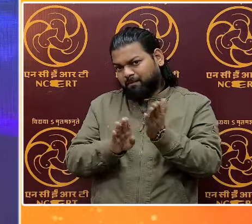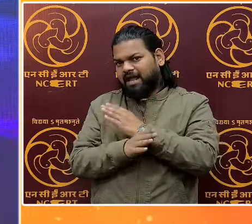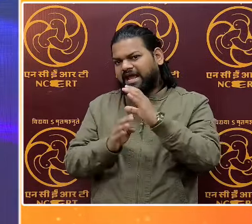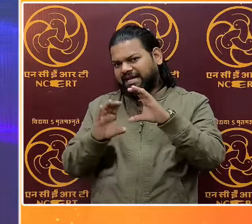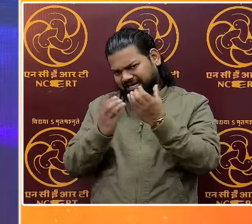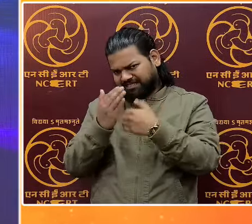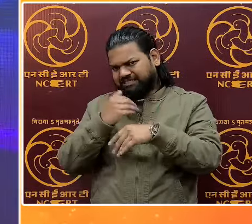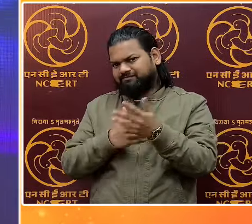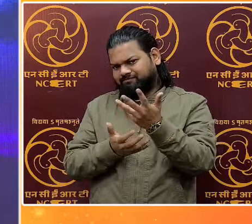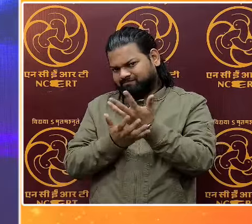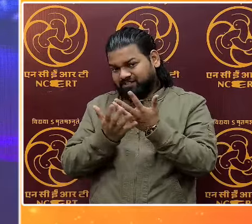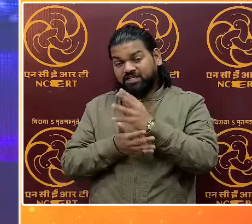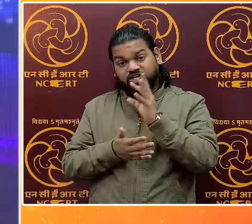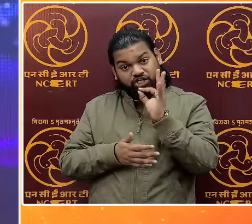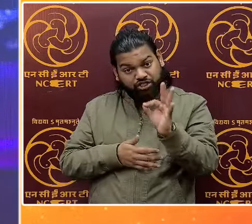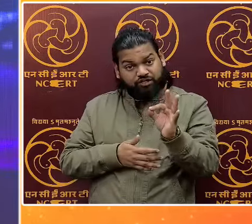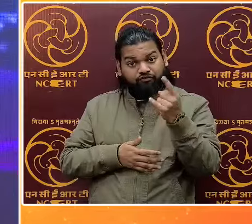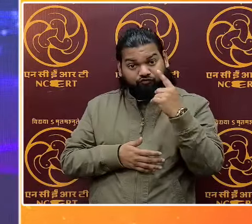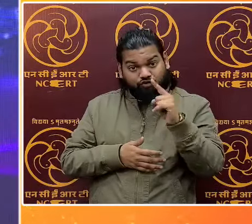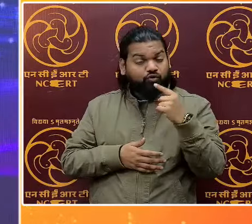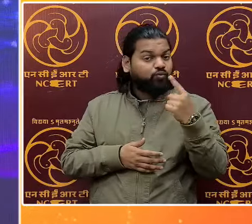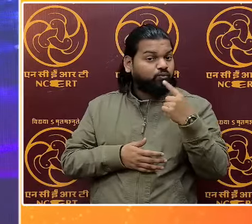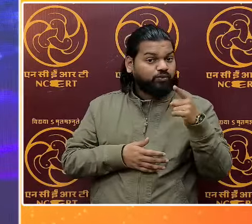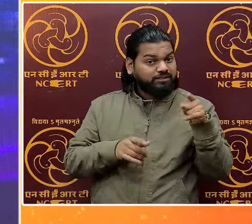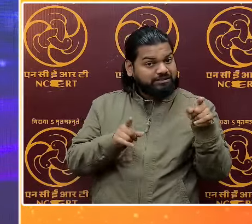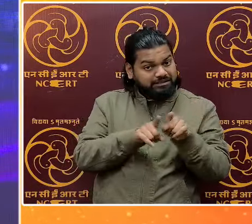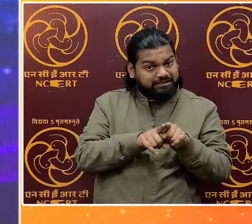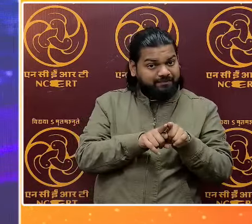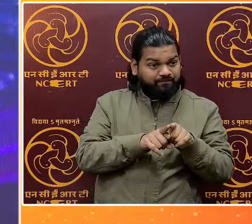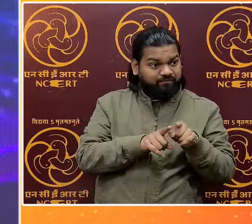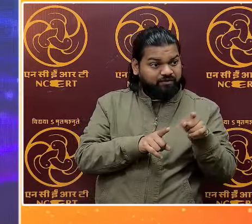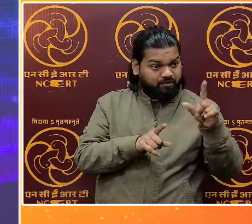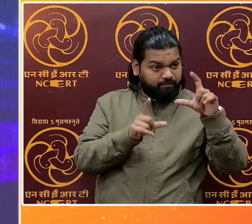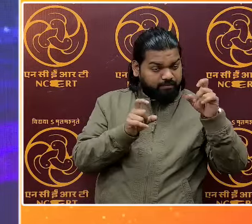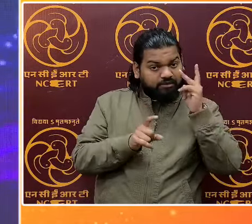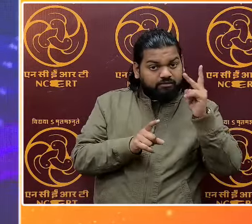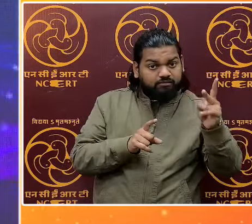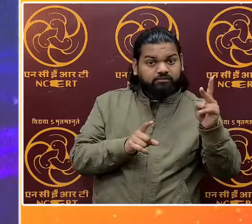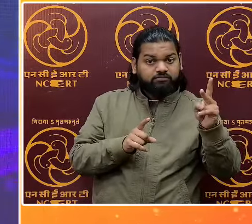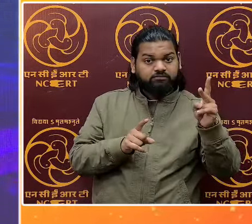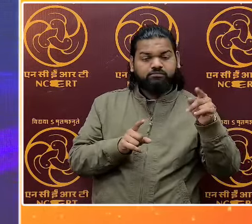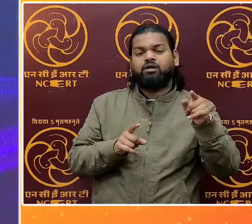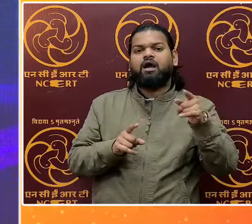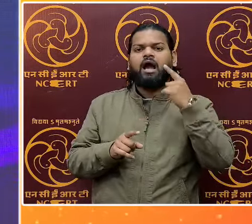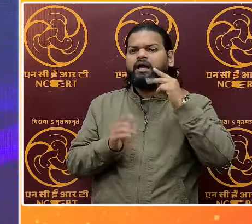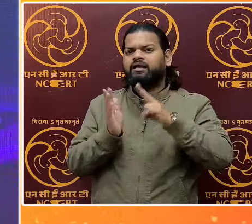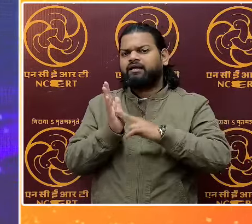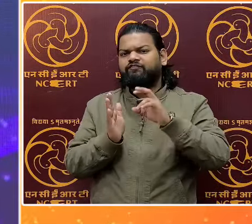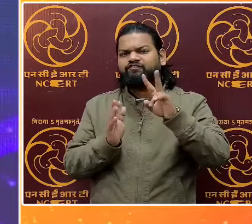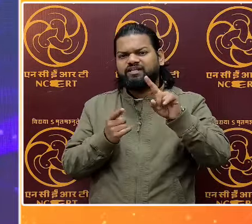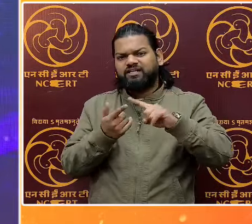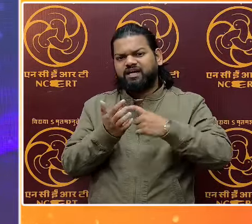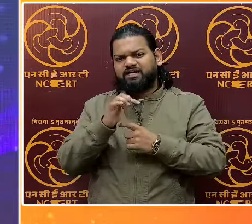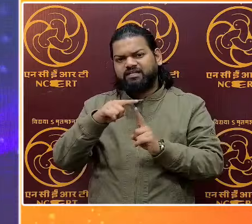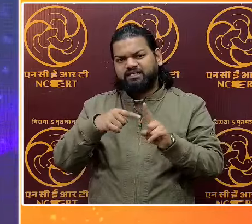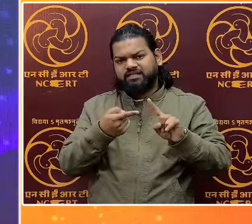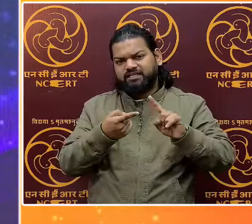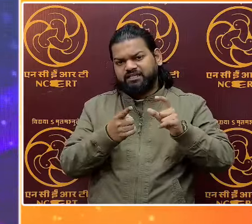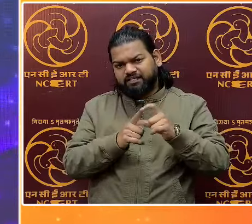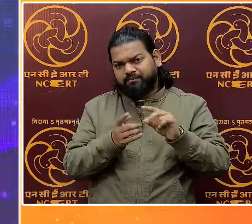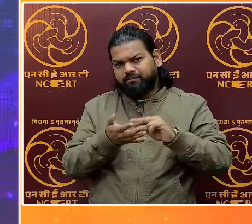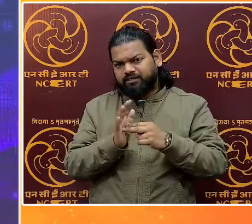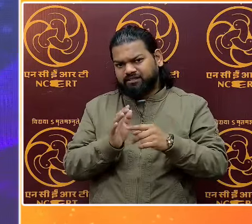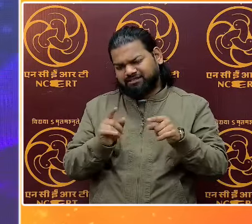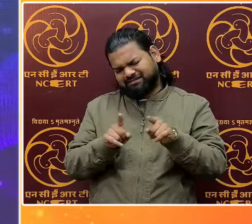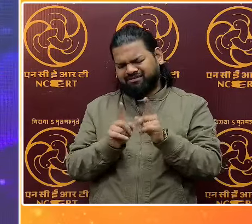class. Real image is what? The one that is obtained on a screen, and inverted image is upside down, right? Right.